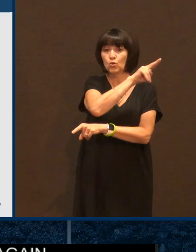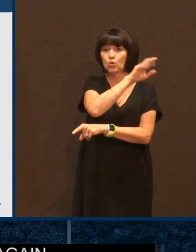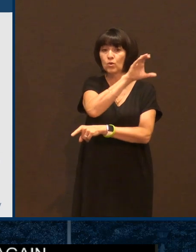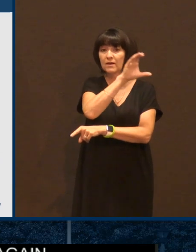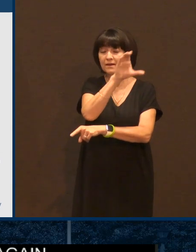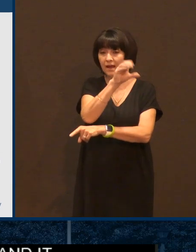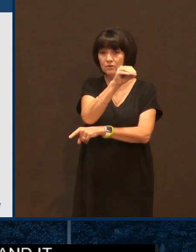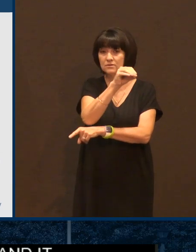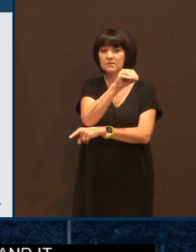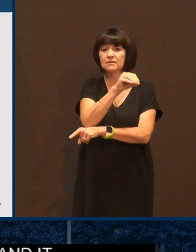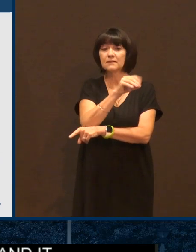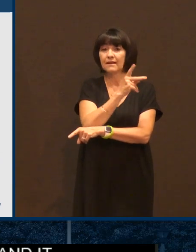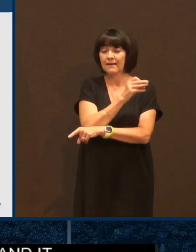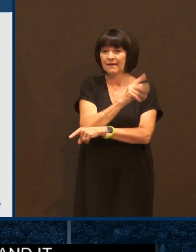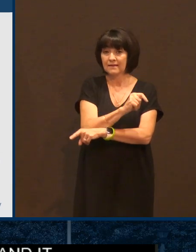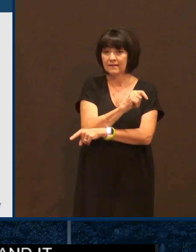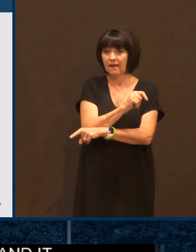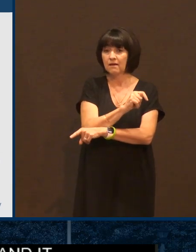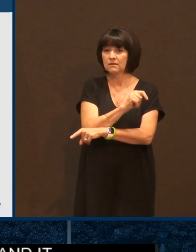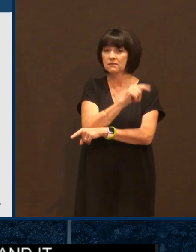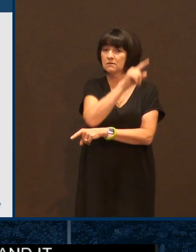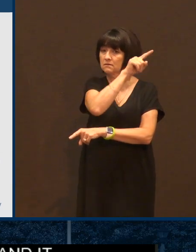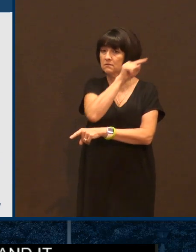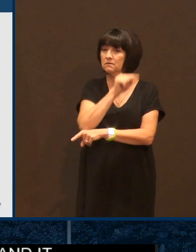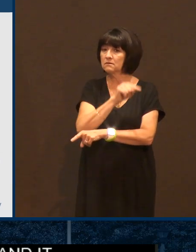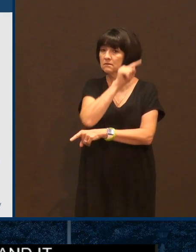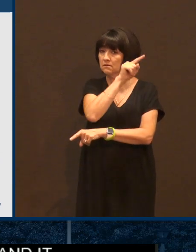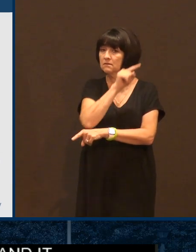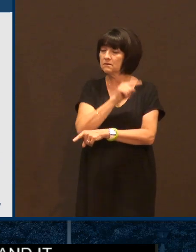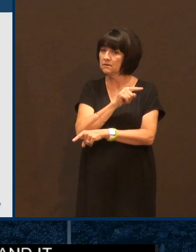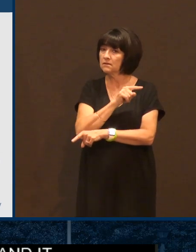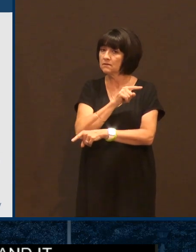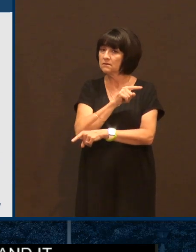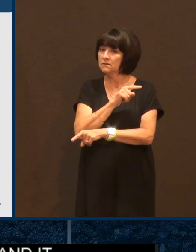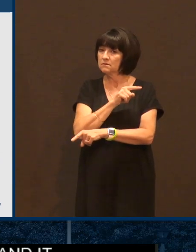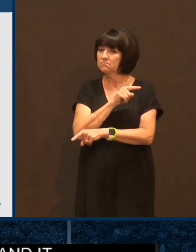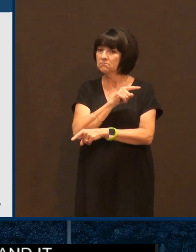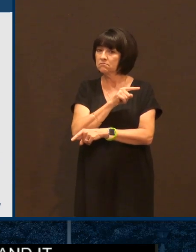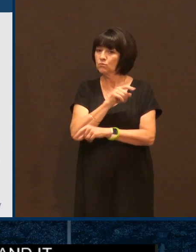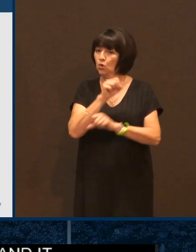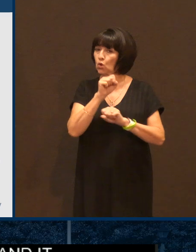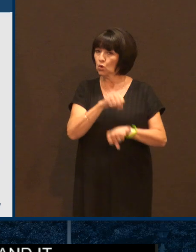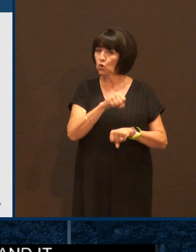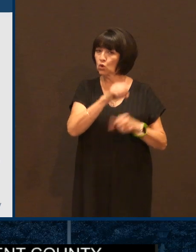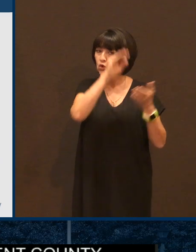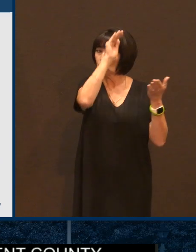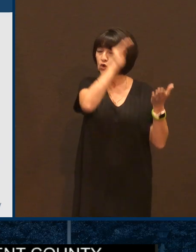County and Newcastle County, could have been lower than, as well in terms of percent positive.